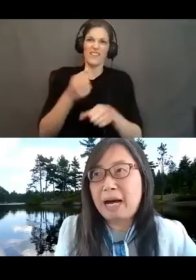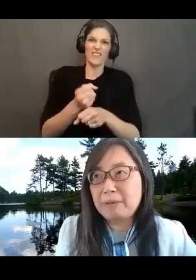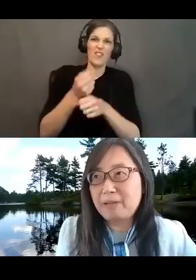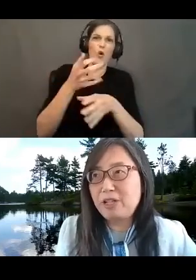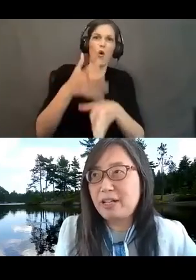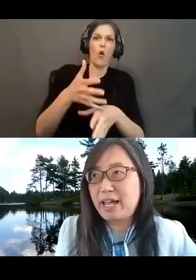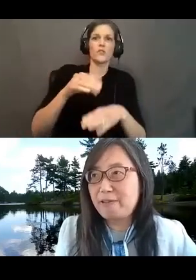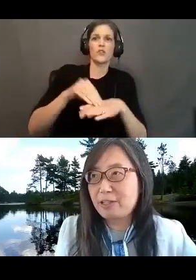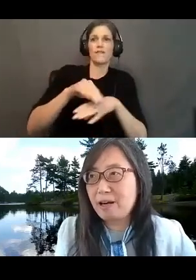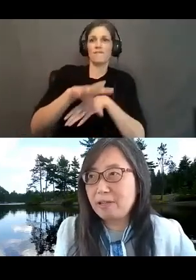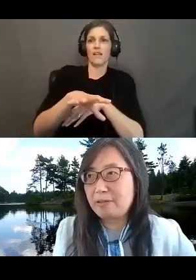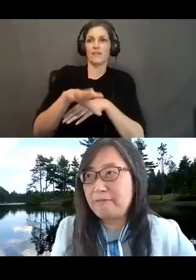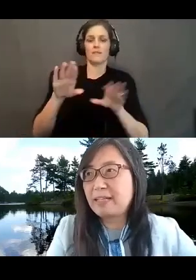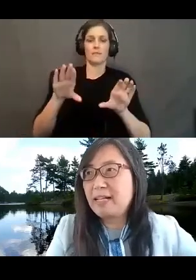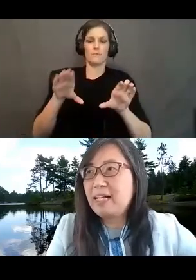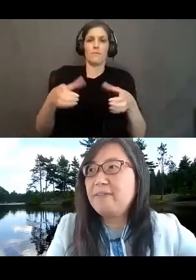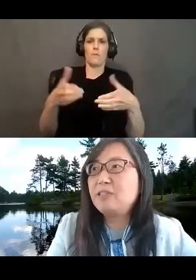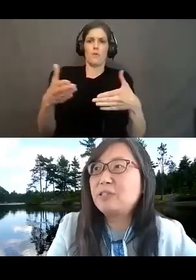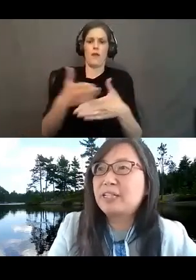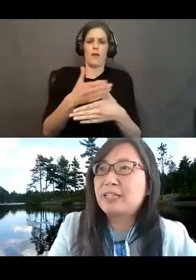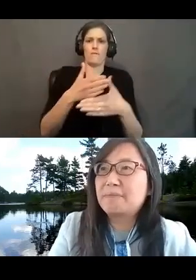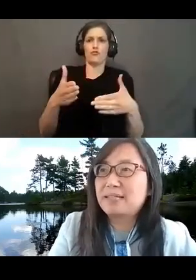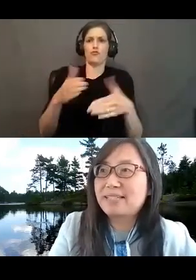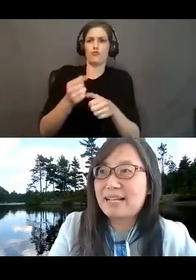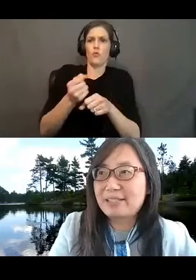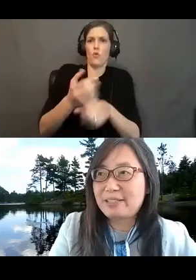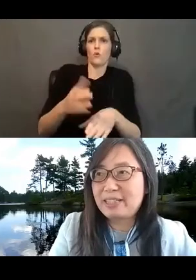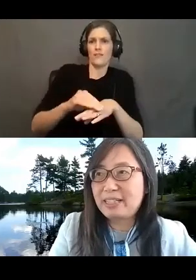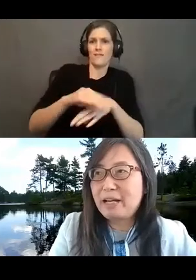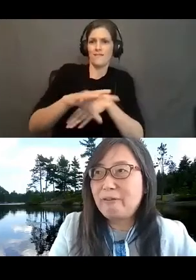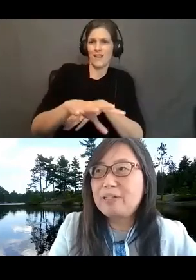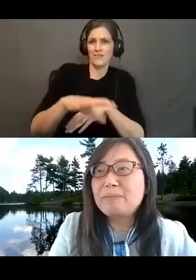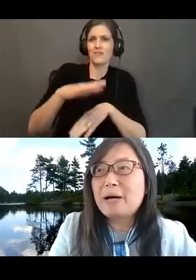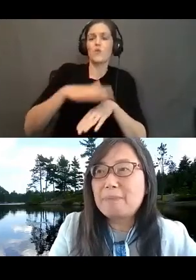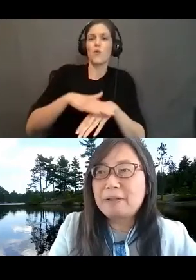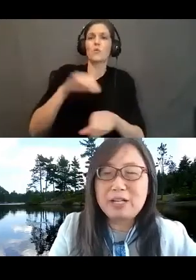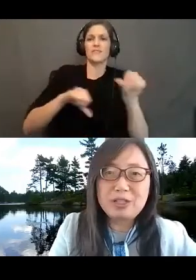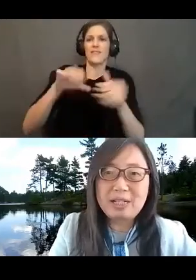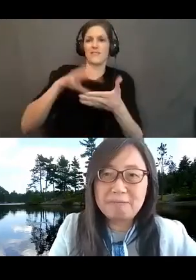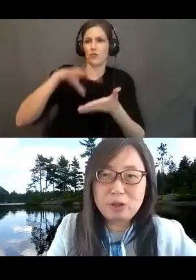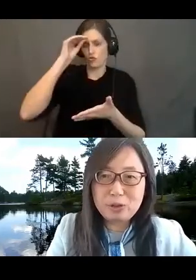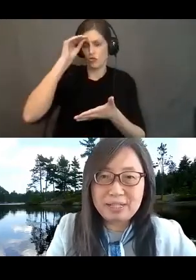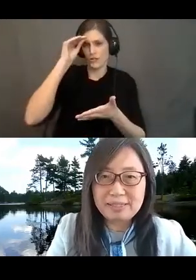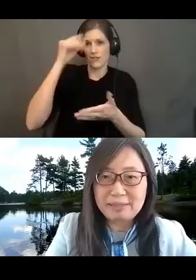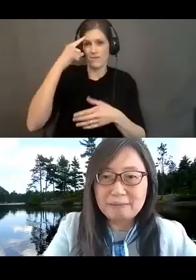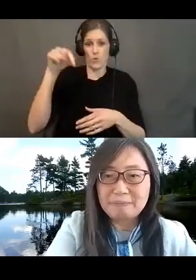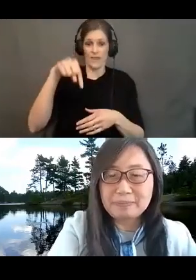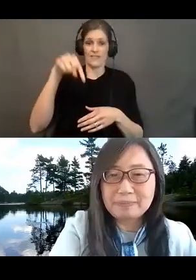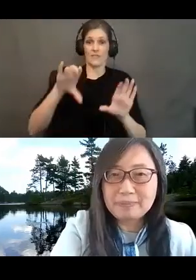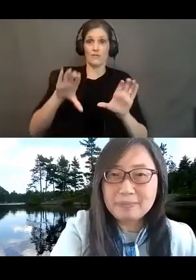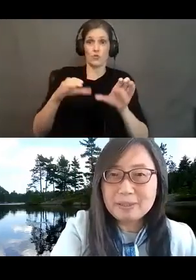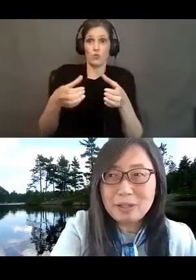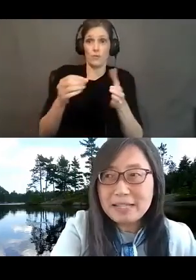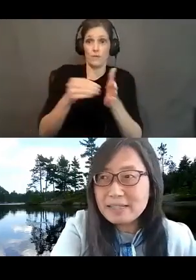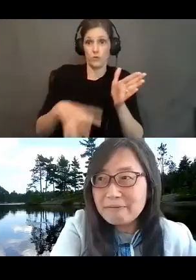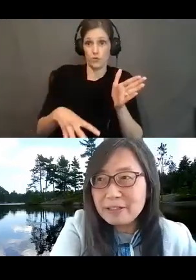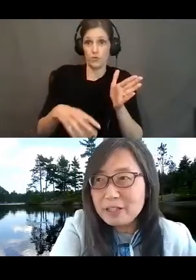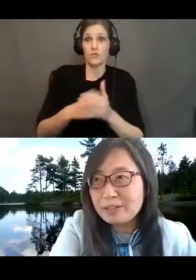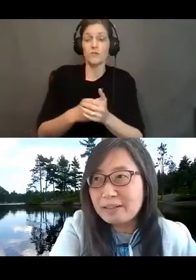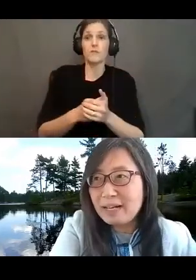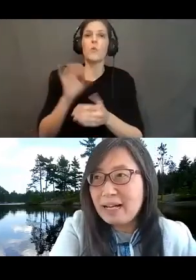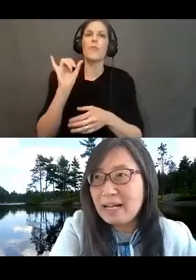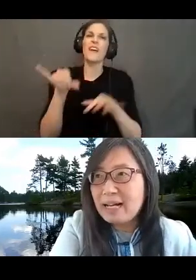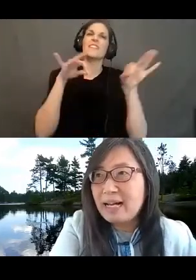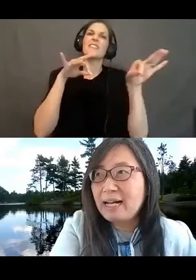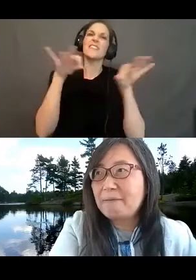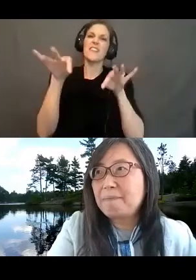the population average causal effect of the new curriculum on science learning for this population of students. So that's a